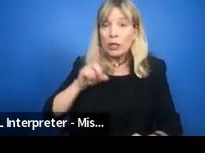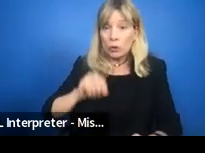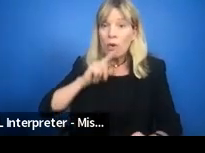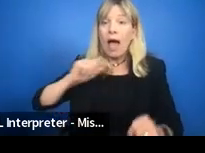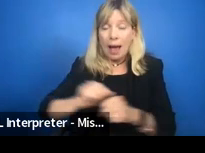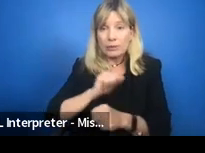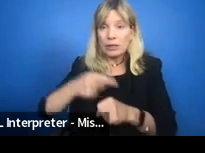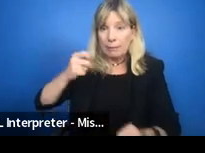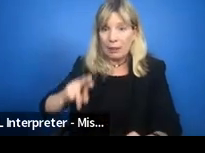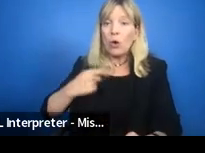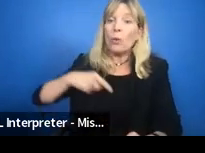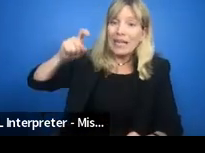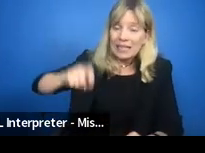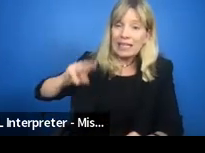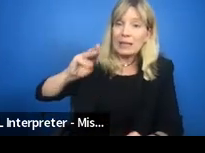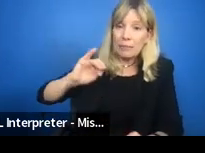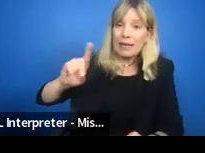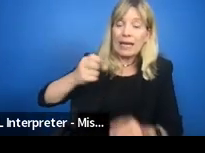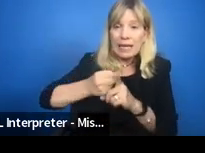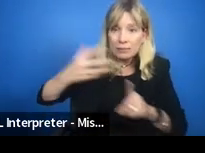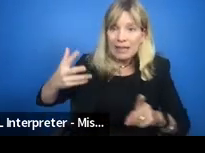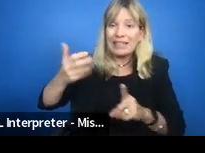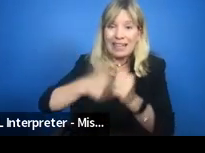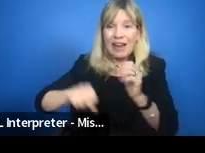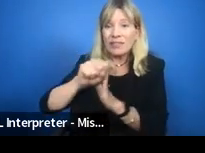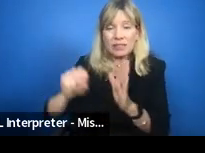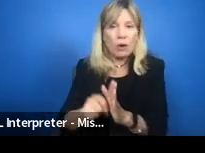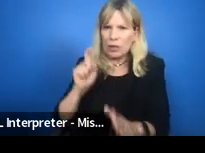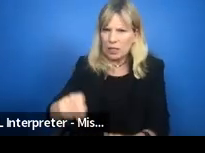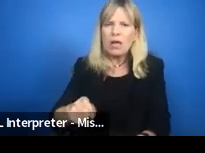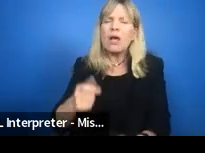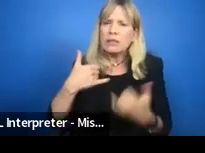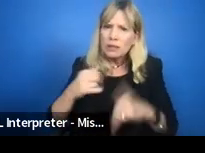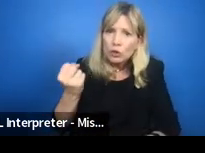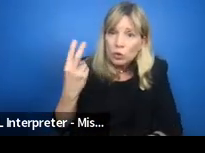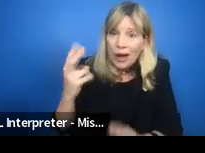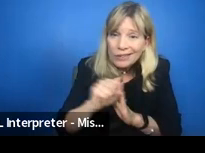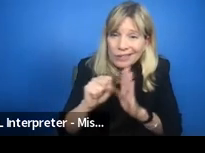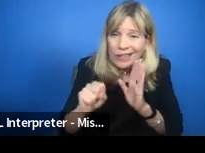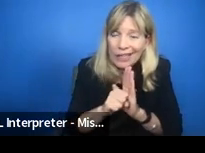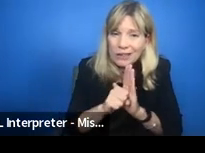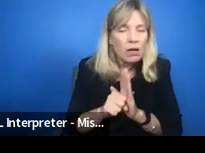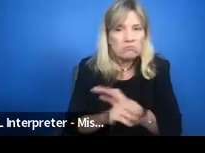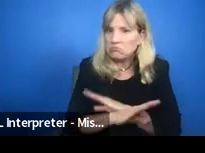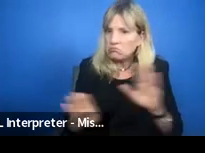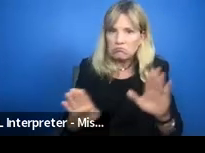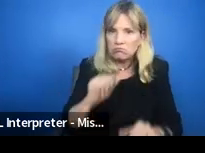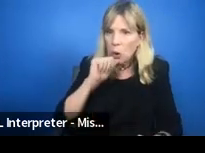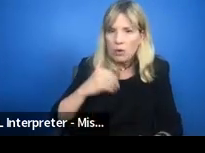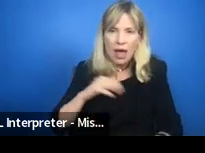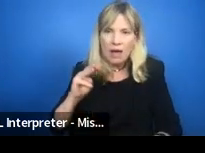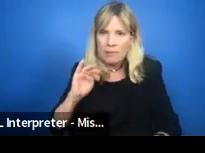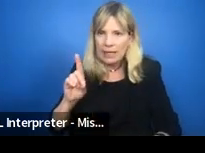absolutely, Peter, we need Medicaid expanded in every state. There are still 12 states that do not have